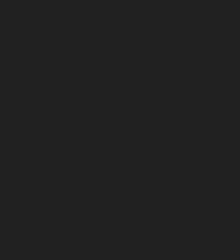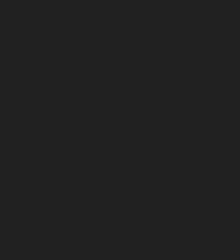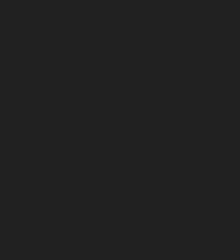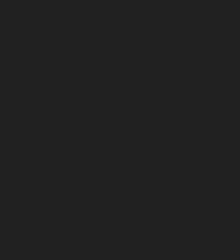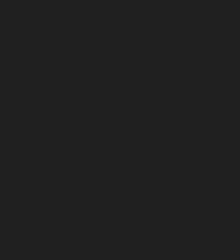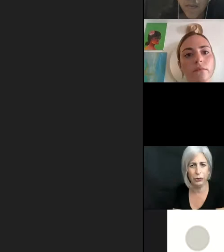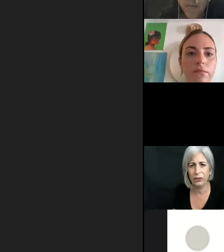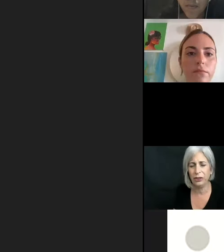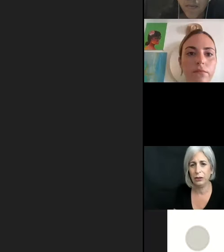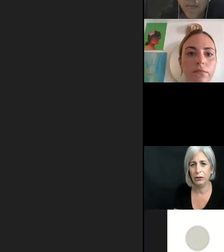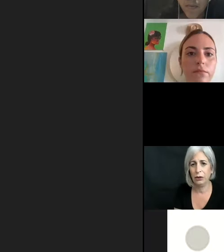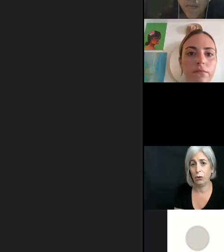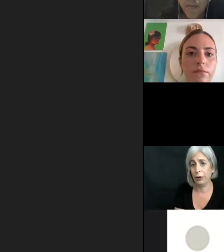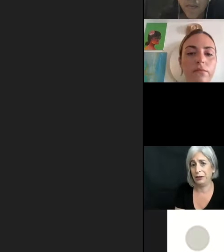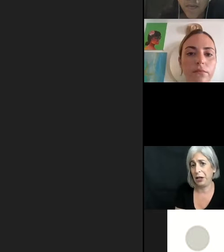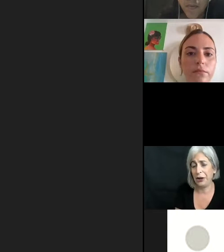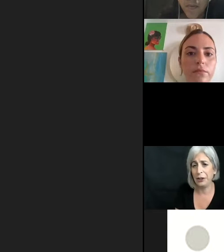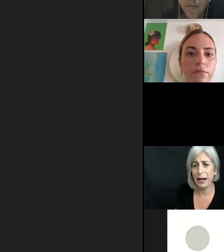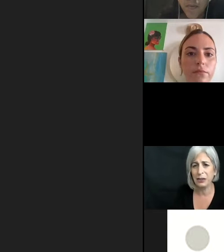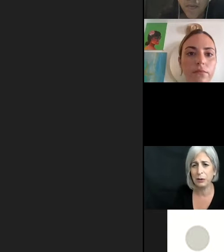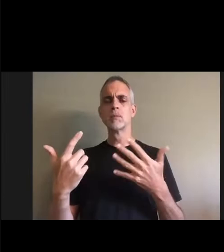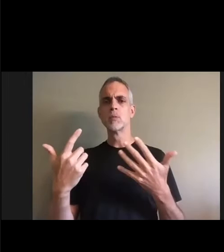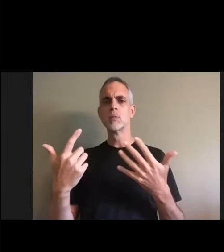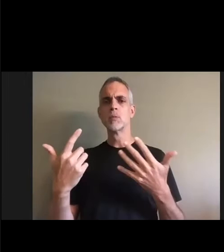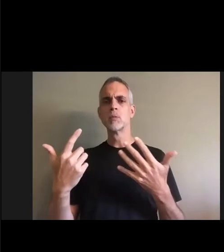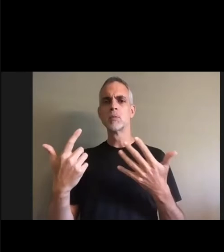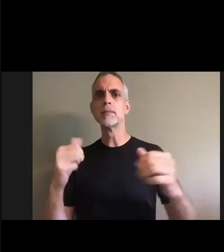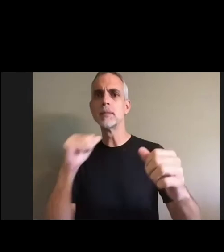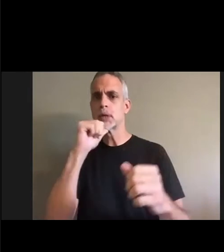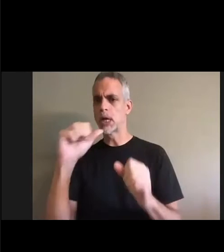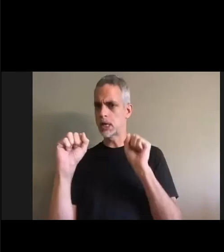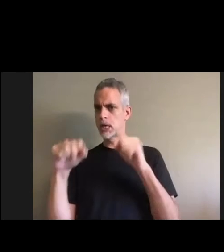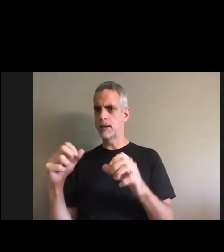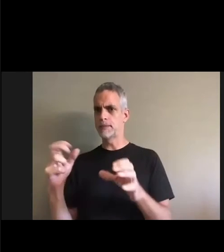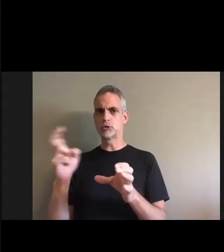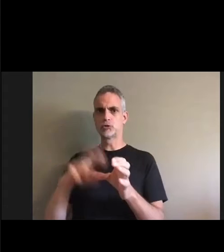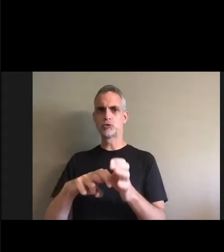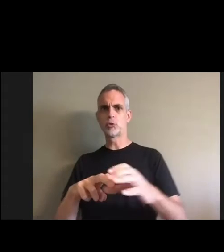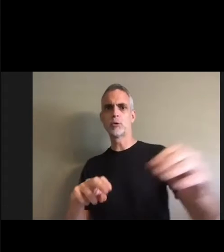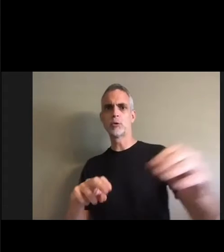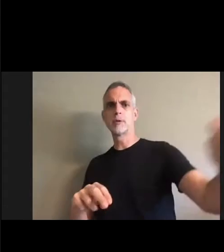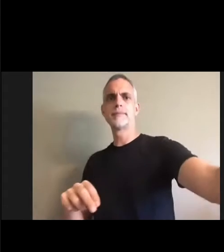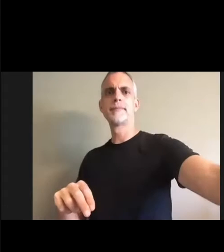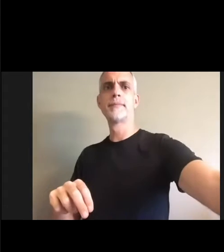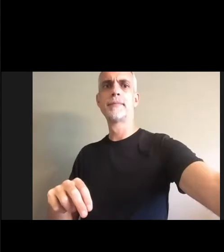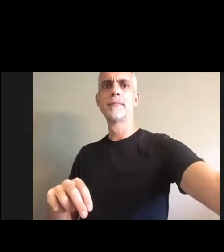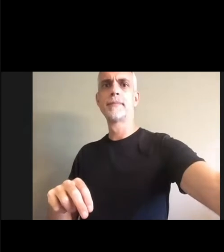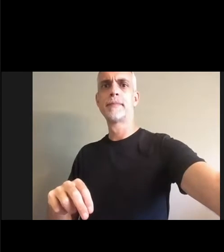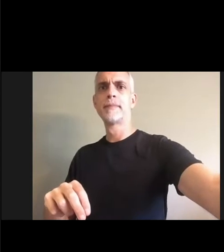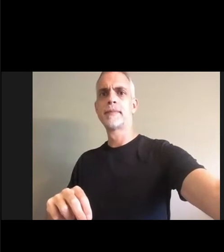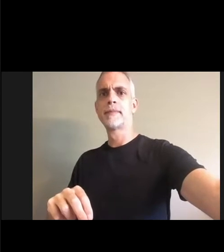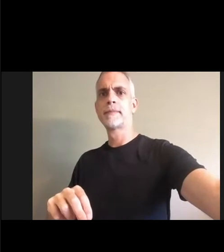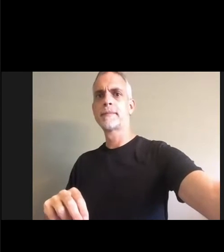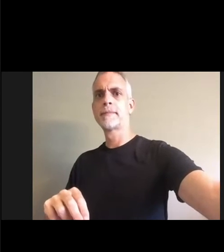were you feeling confused or scared possibly, or feeling like you might not be